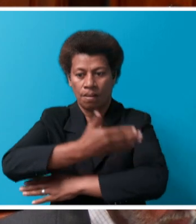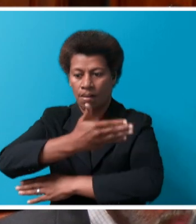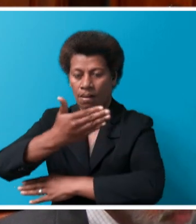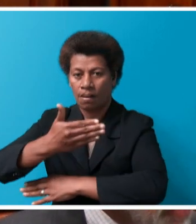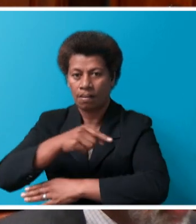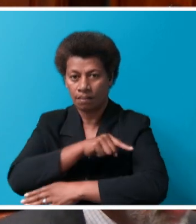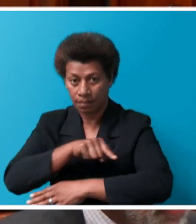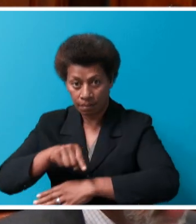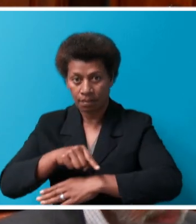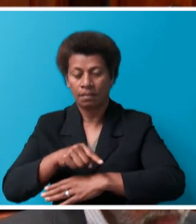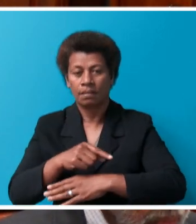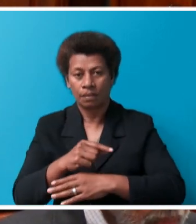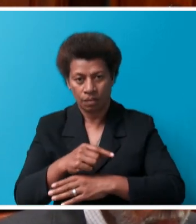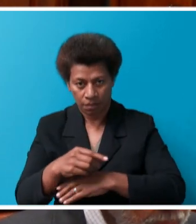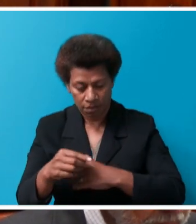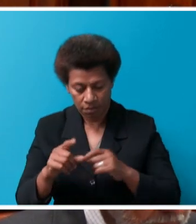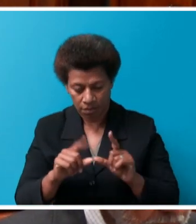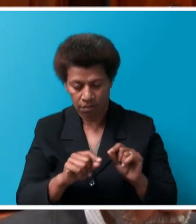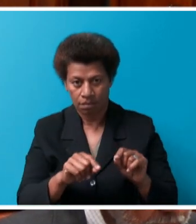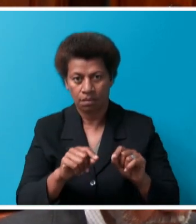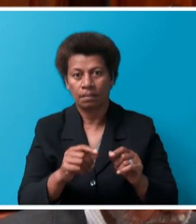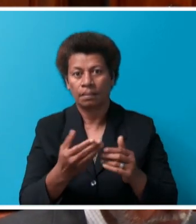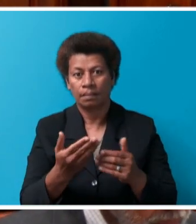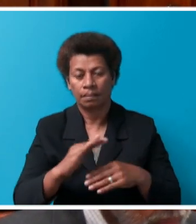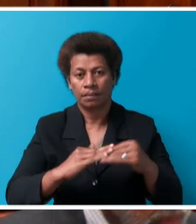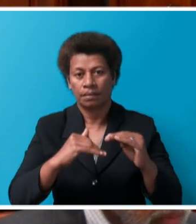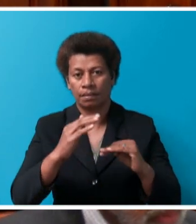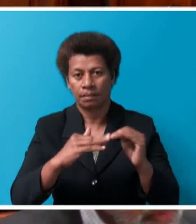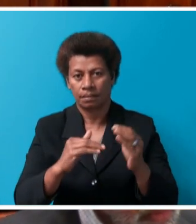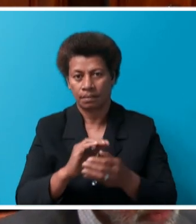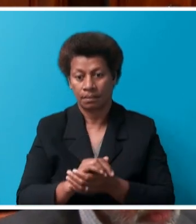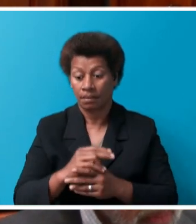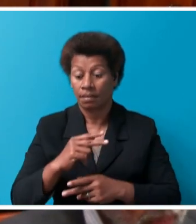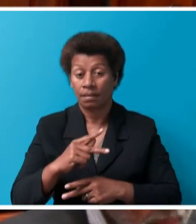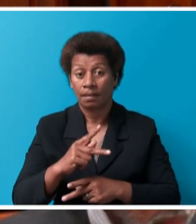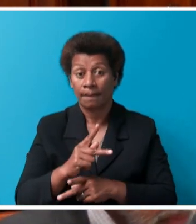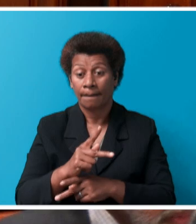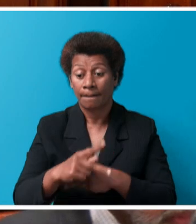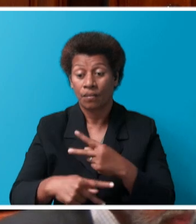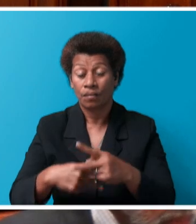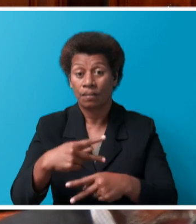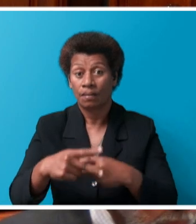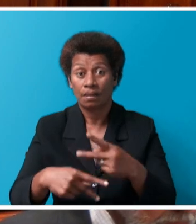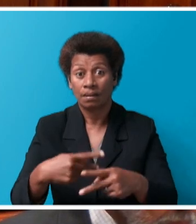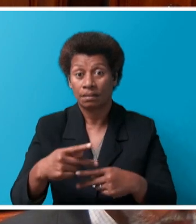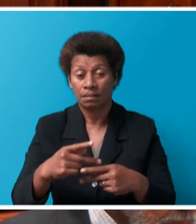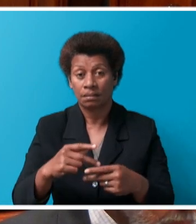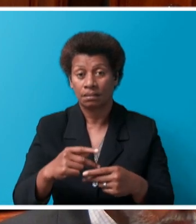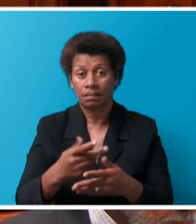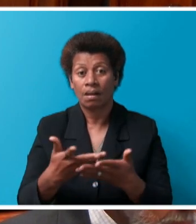His Excellency reminded us that true progress is built on knowledge. That is why we